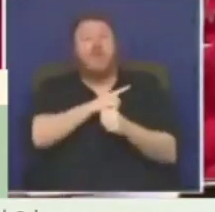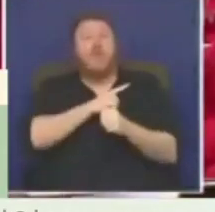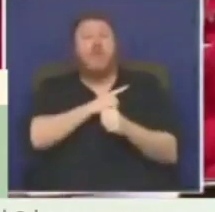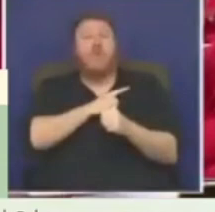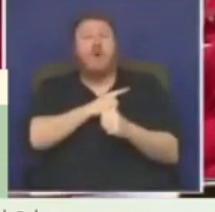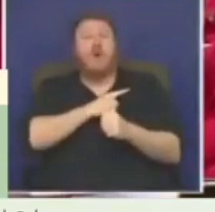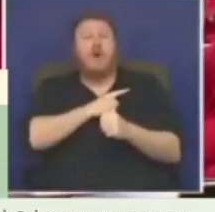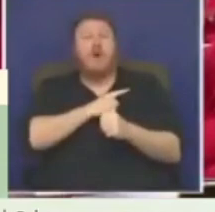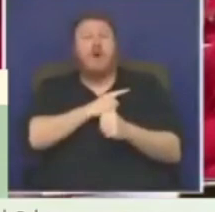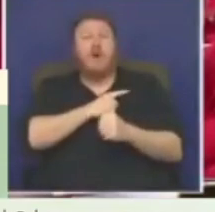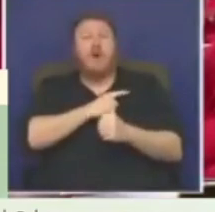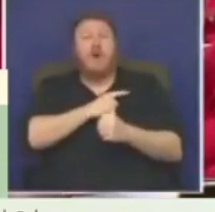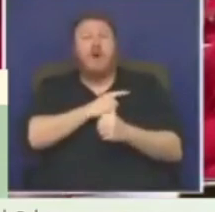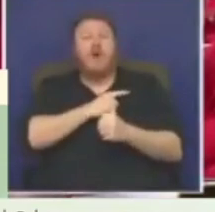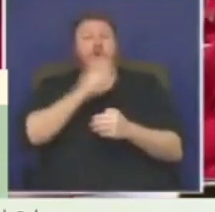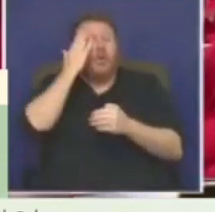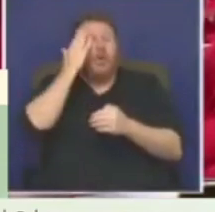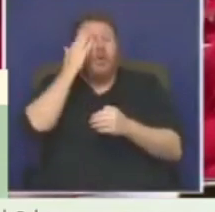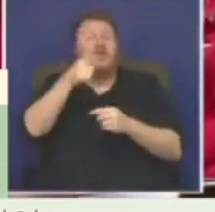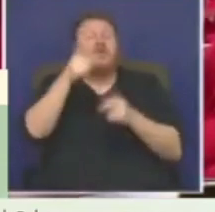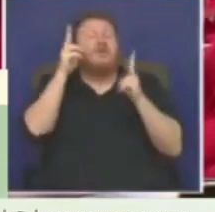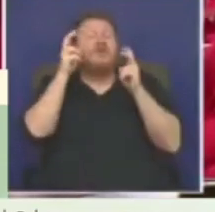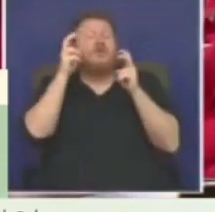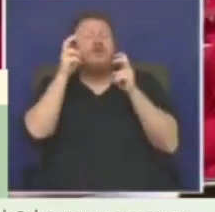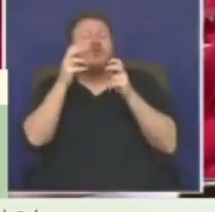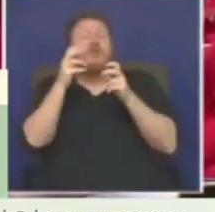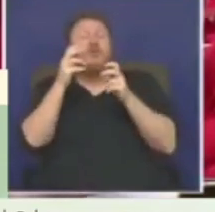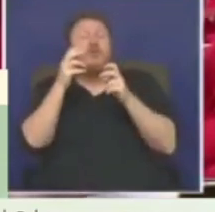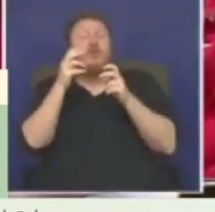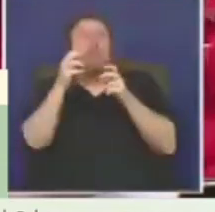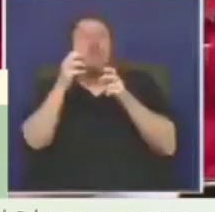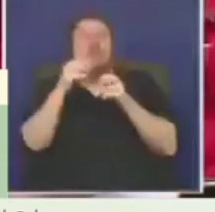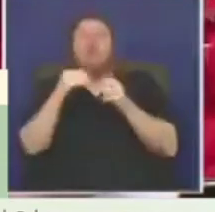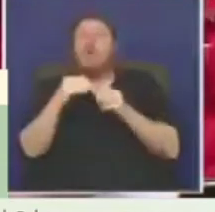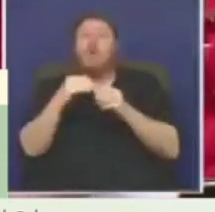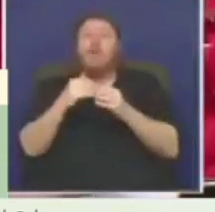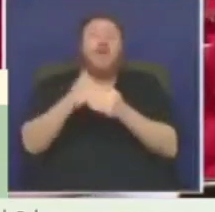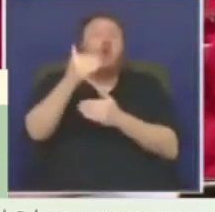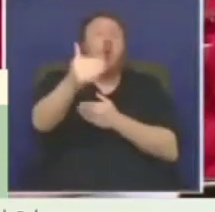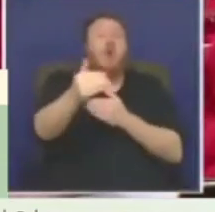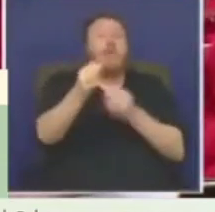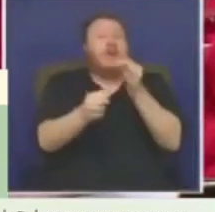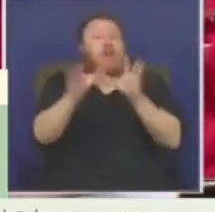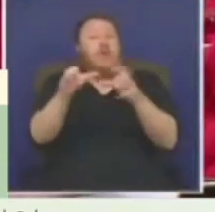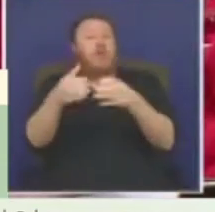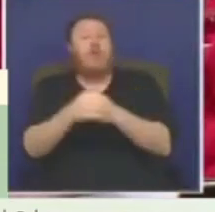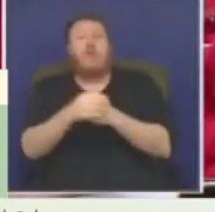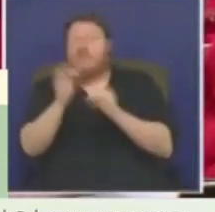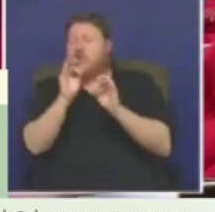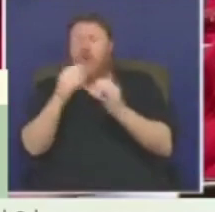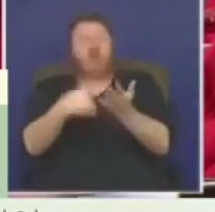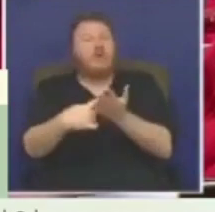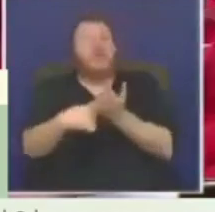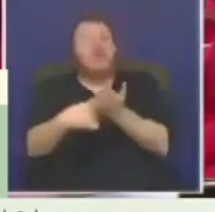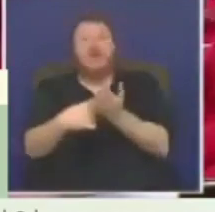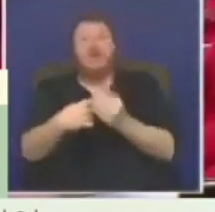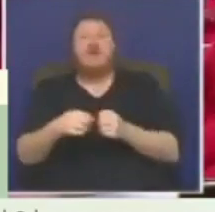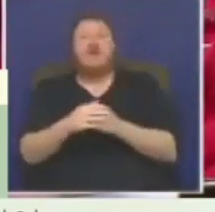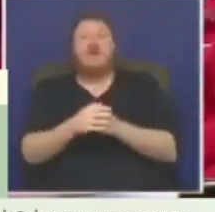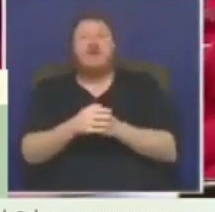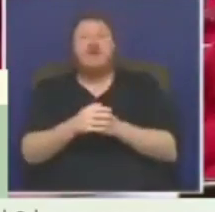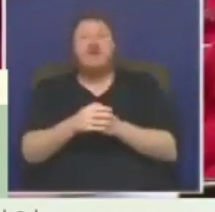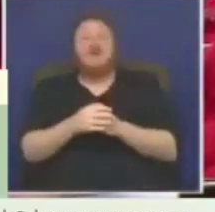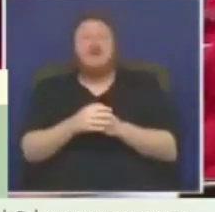this matter being raised above political party colors. There was no consultation. It's a classic case